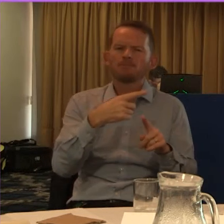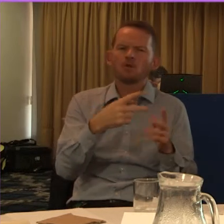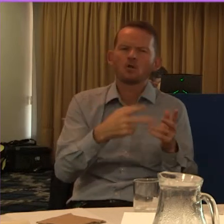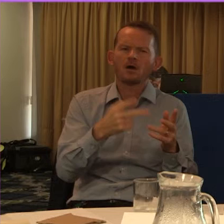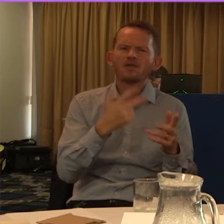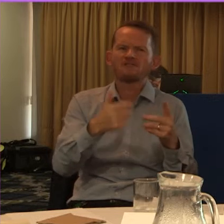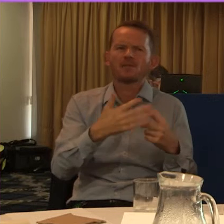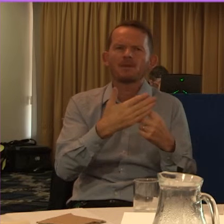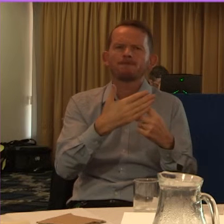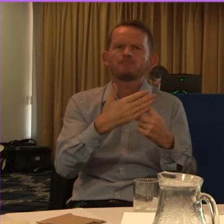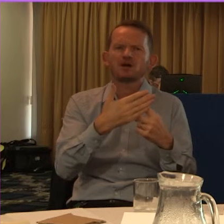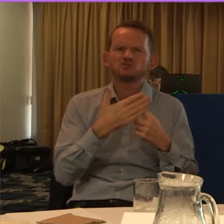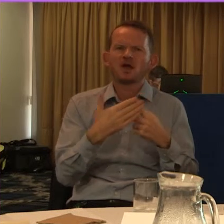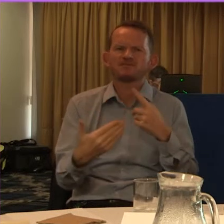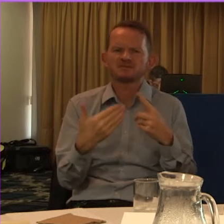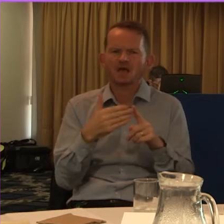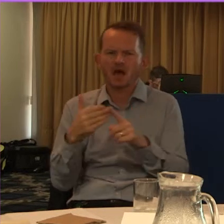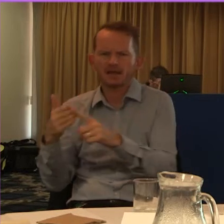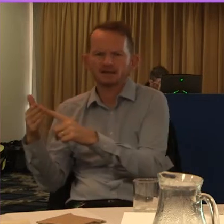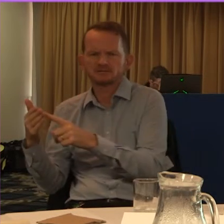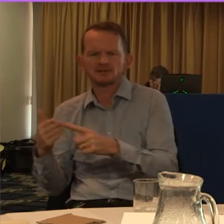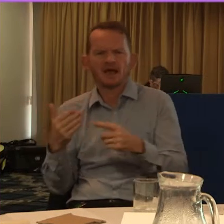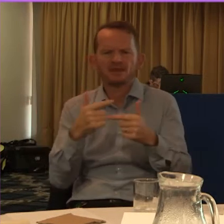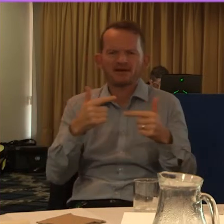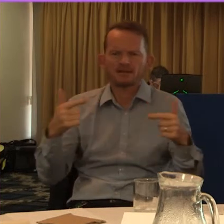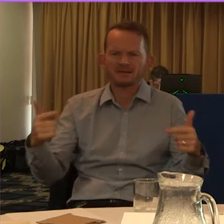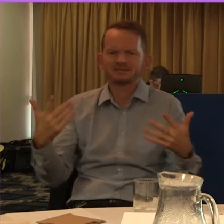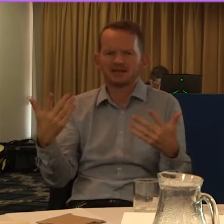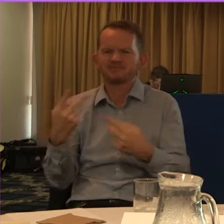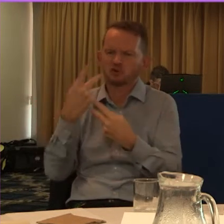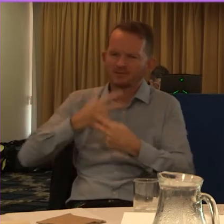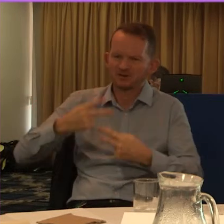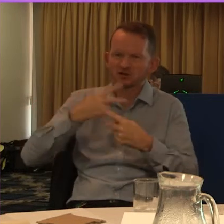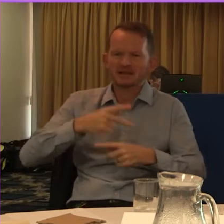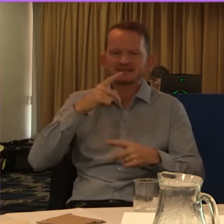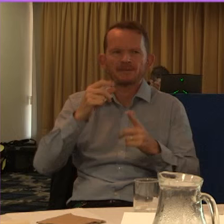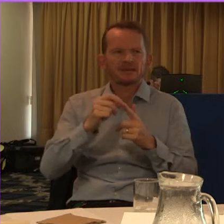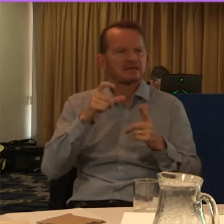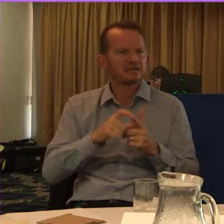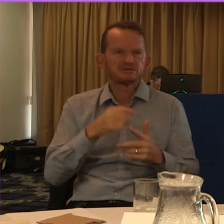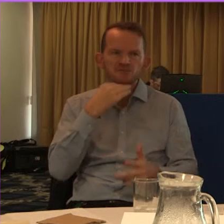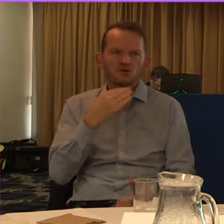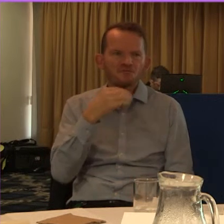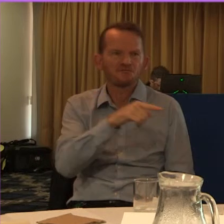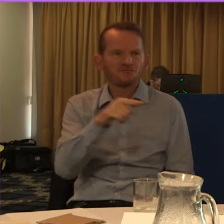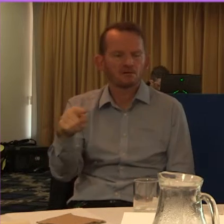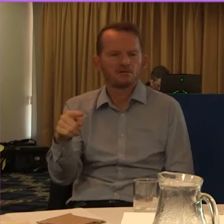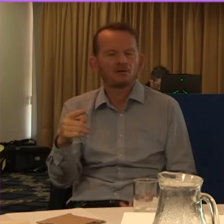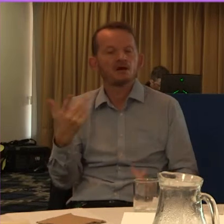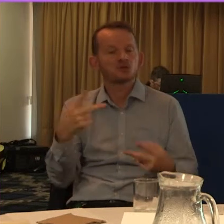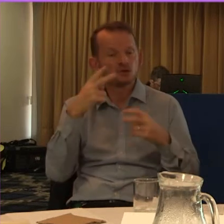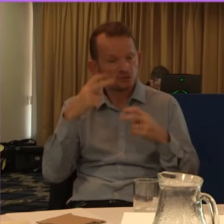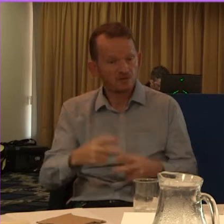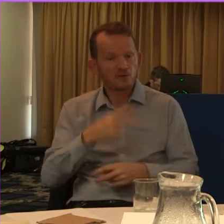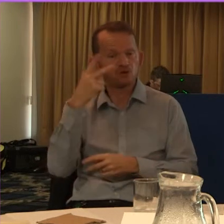comments included feeling the pressure of targets and the availability of adequate supervision and CPD. Just as an aside, the